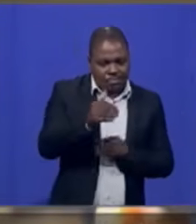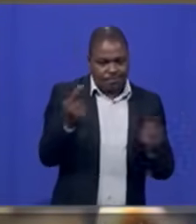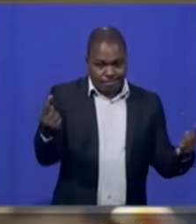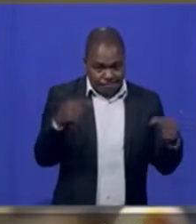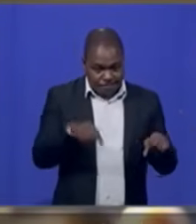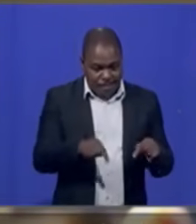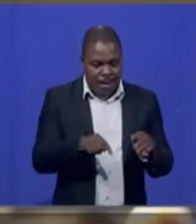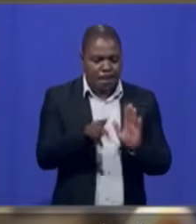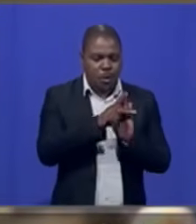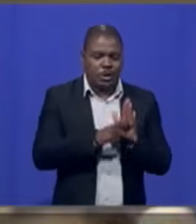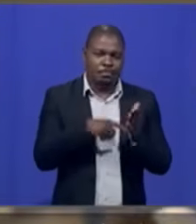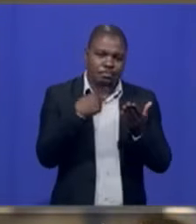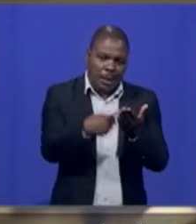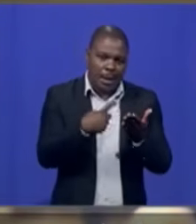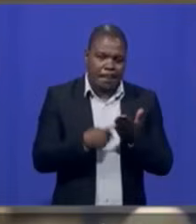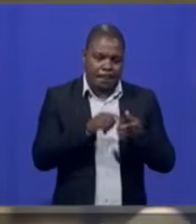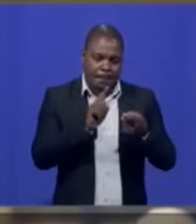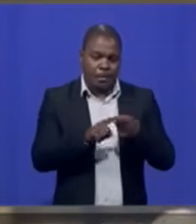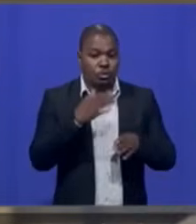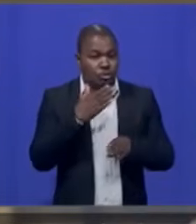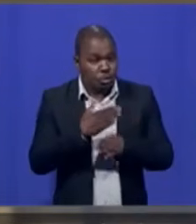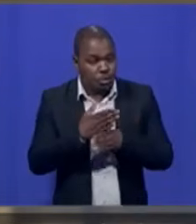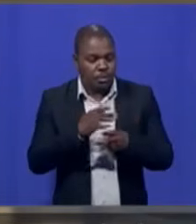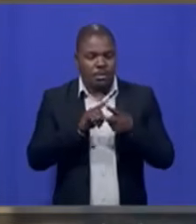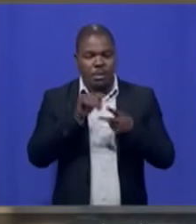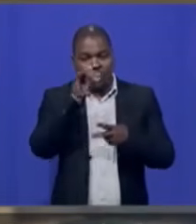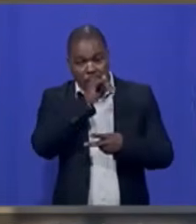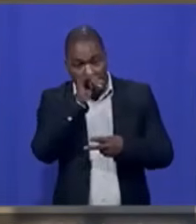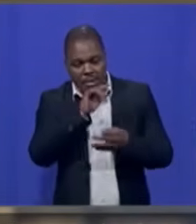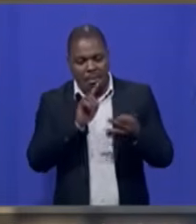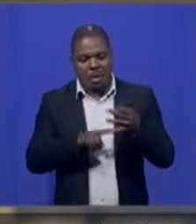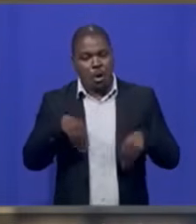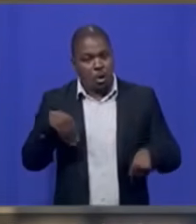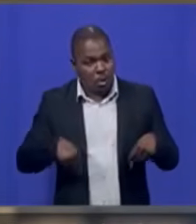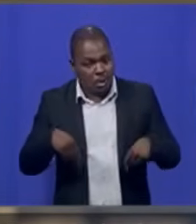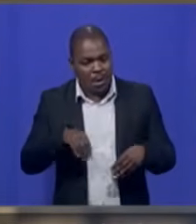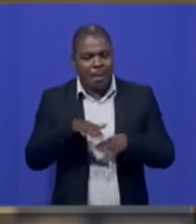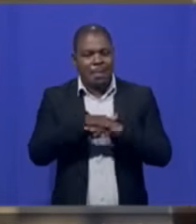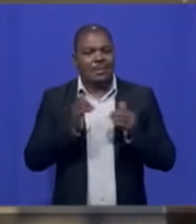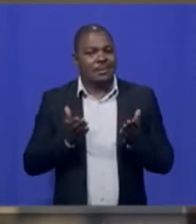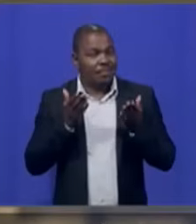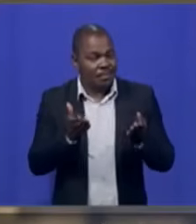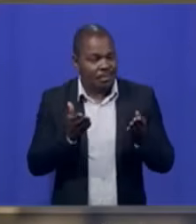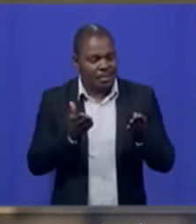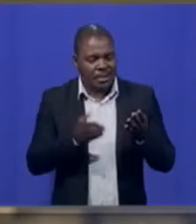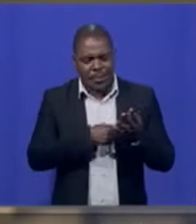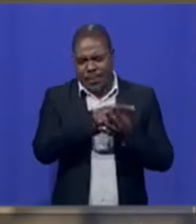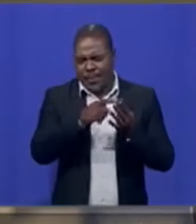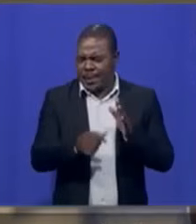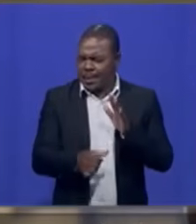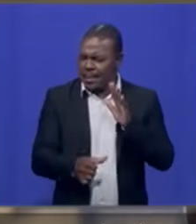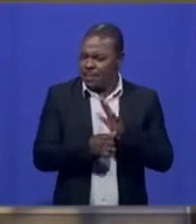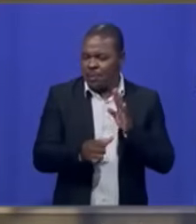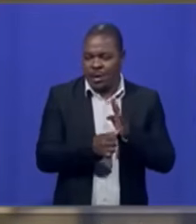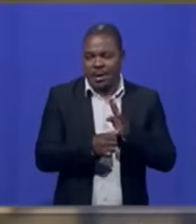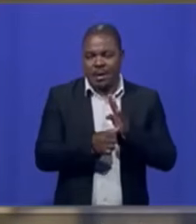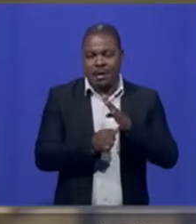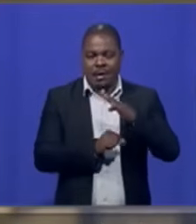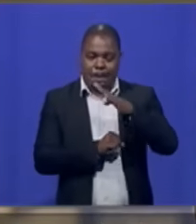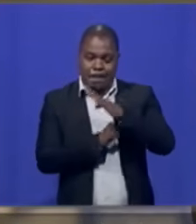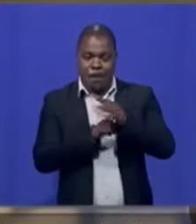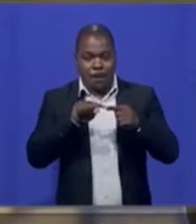on policy, are things around jobs, around crime, around corruption, and around basic services. These are the key 4 pillars that we're going to